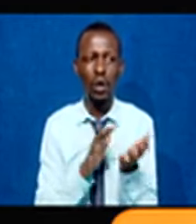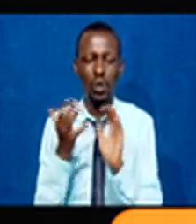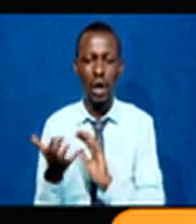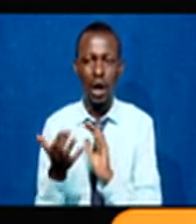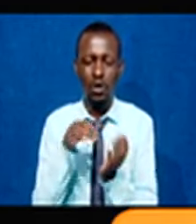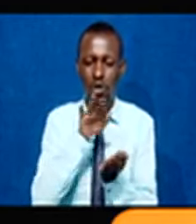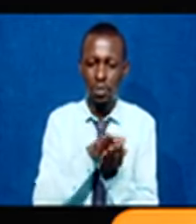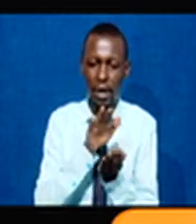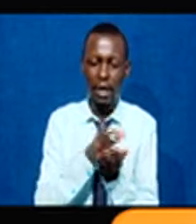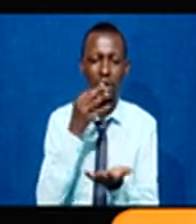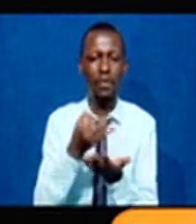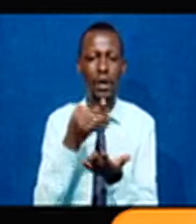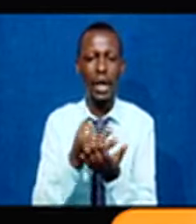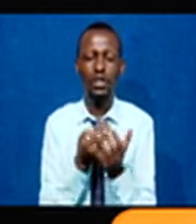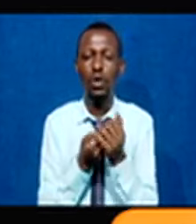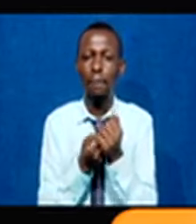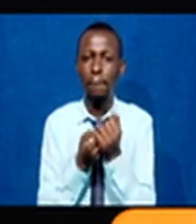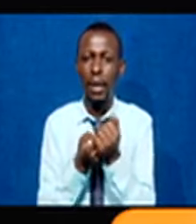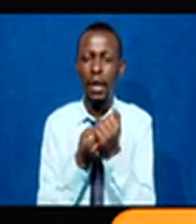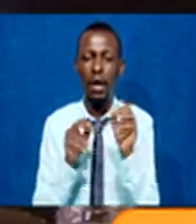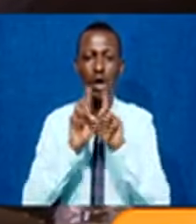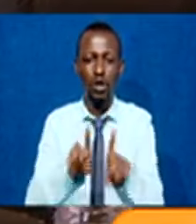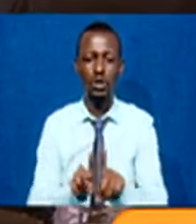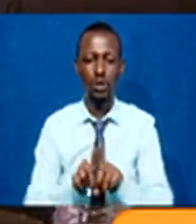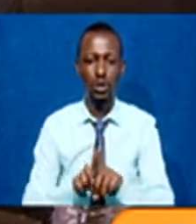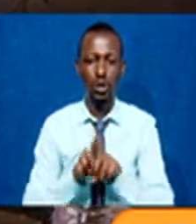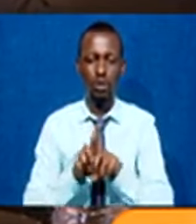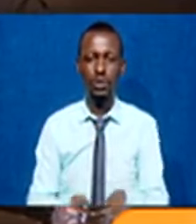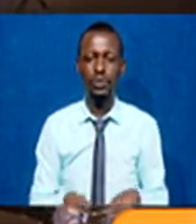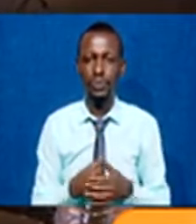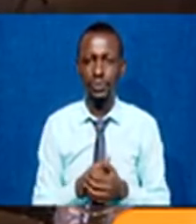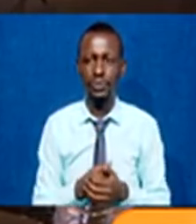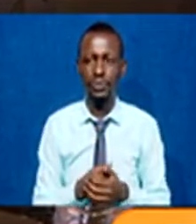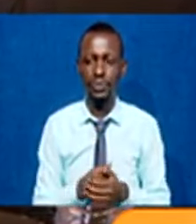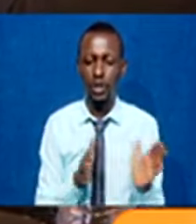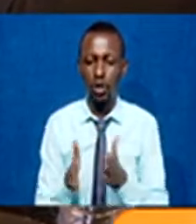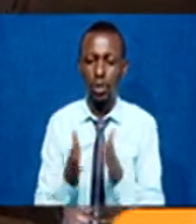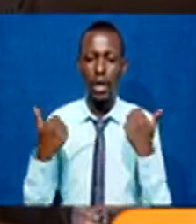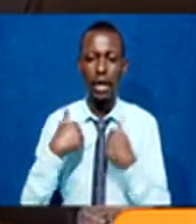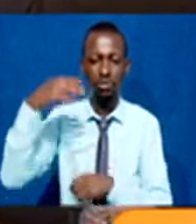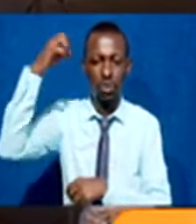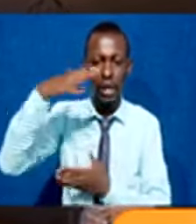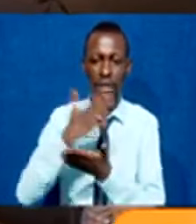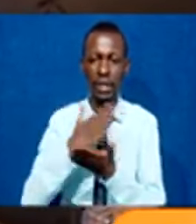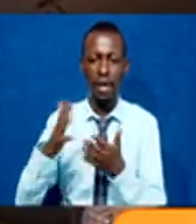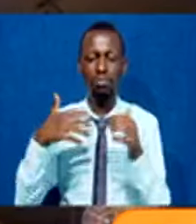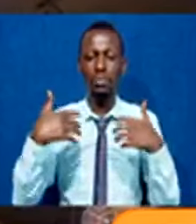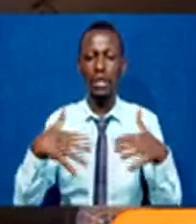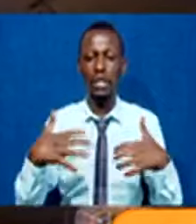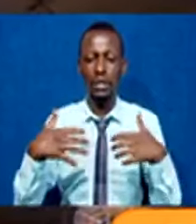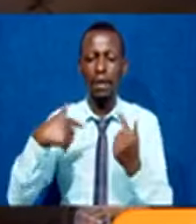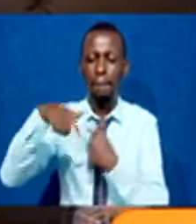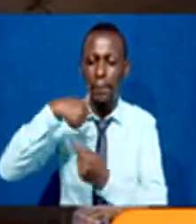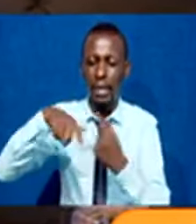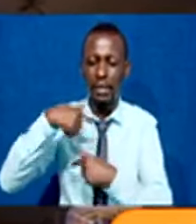banks, financial partners, but also investors who are interested. From the opportunities in the energy sector to agriculture, mining